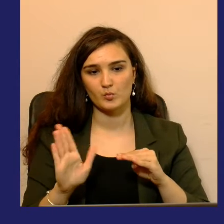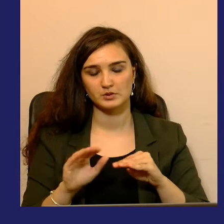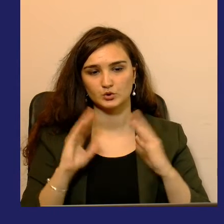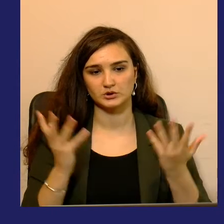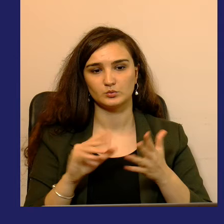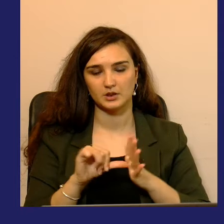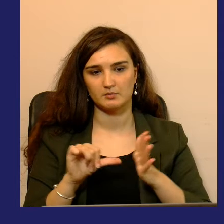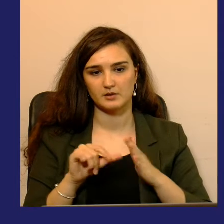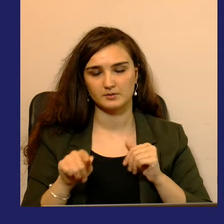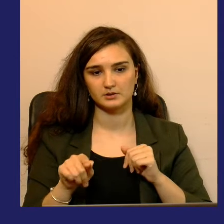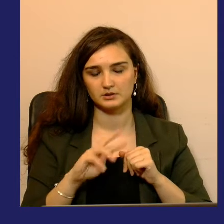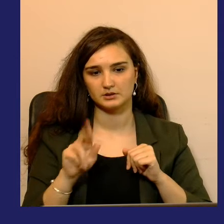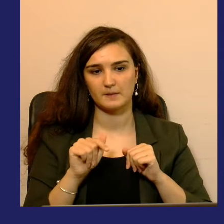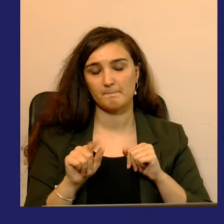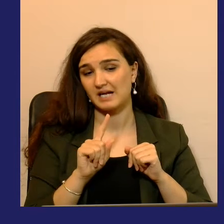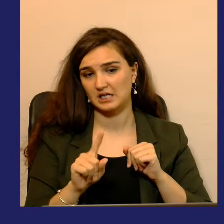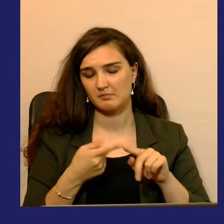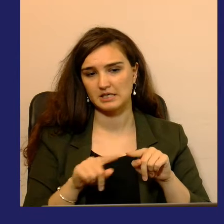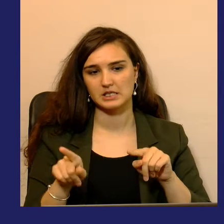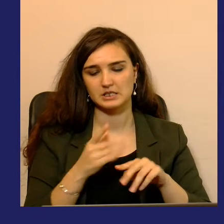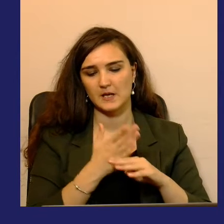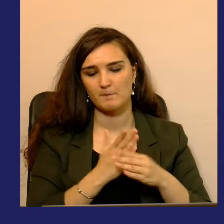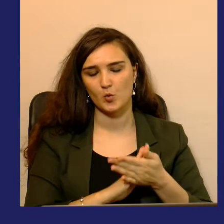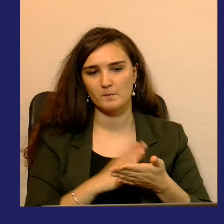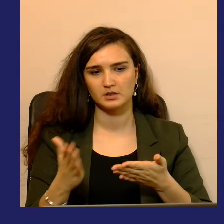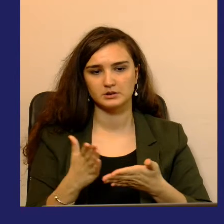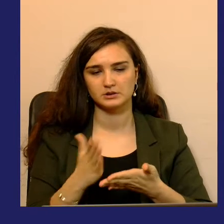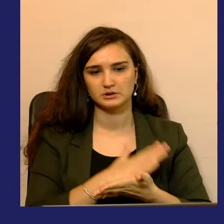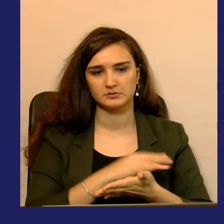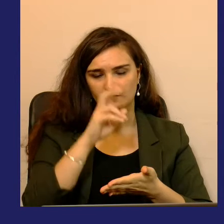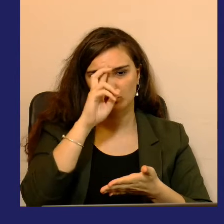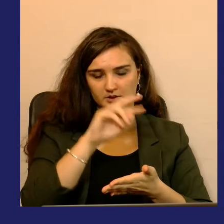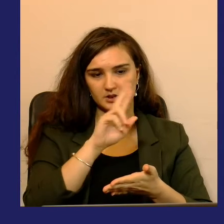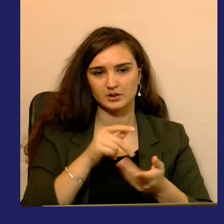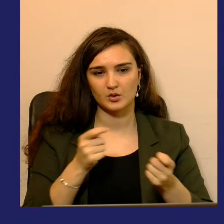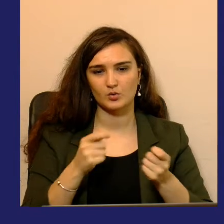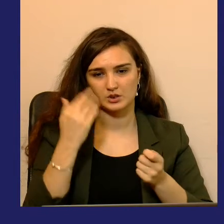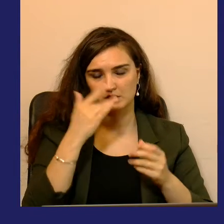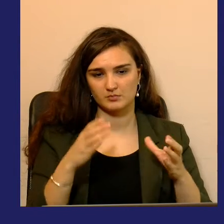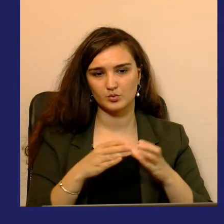been blurred, as majoritarian members of parliaments are actively involved in